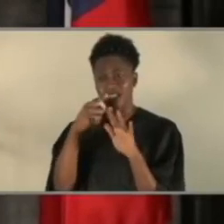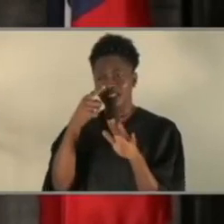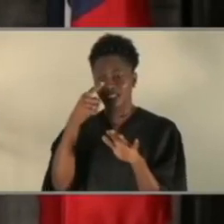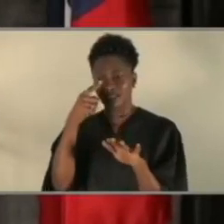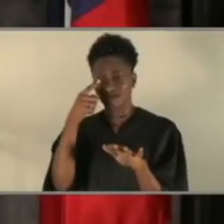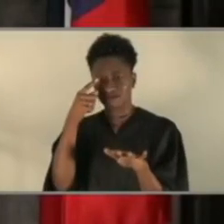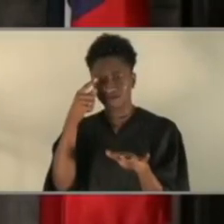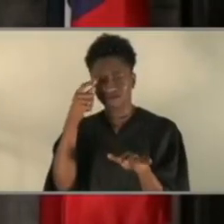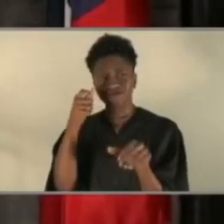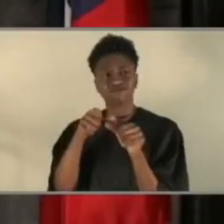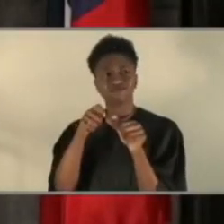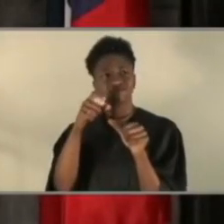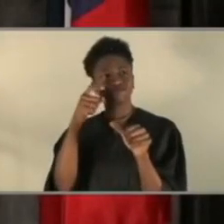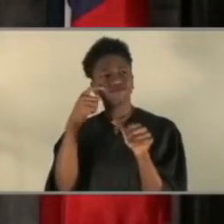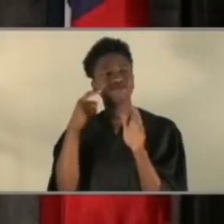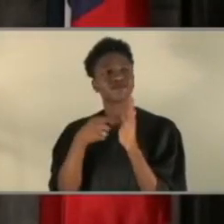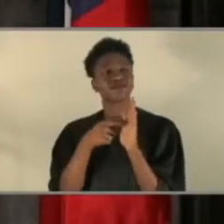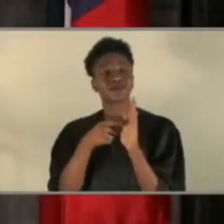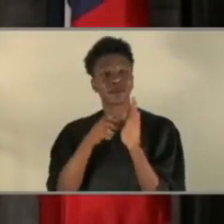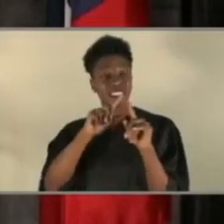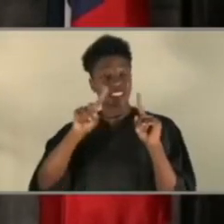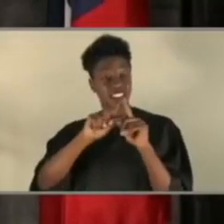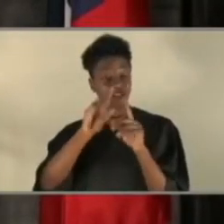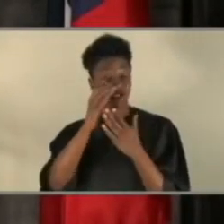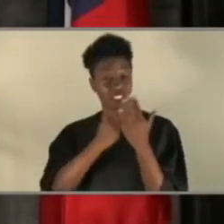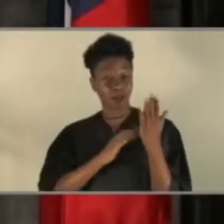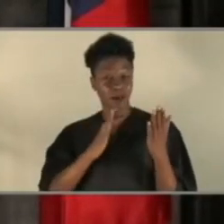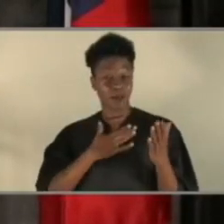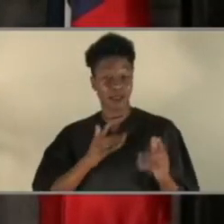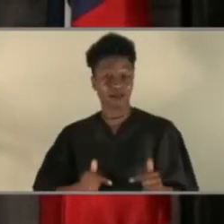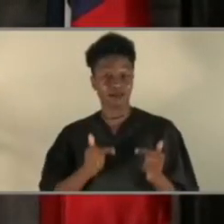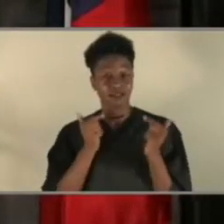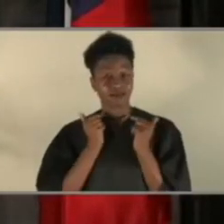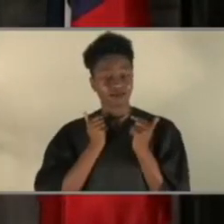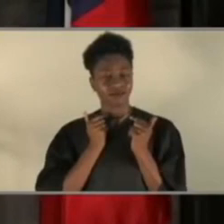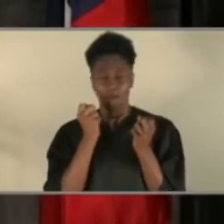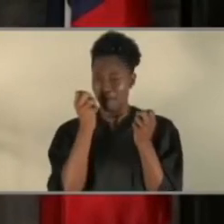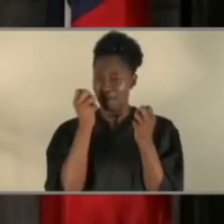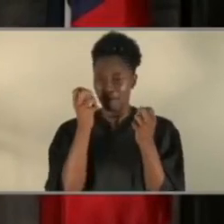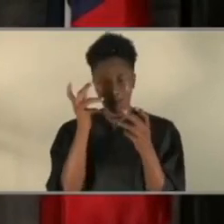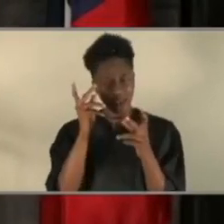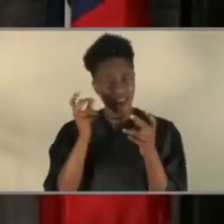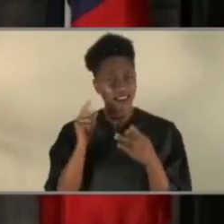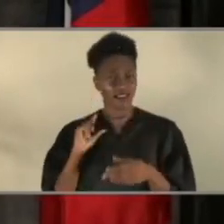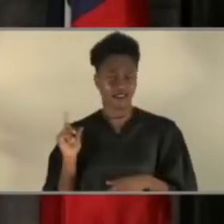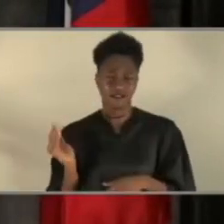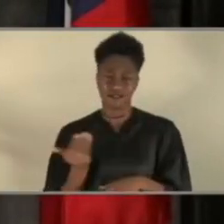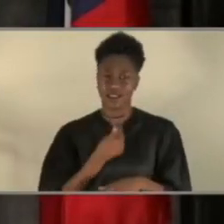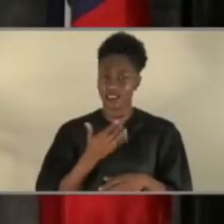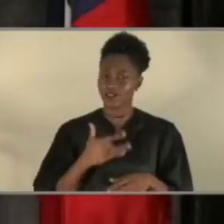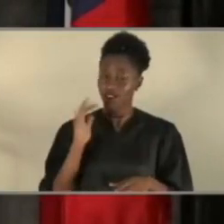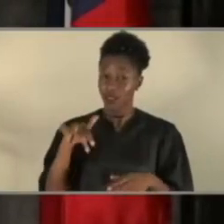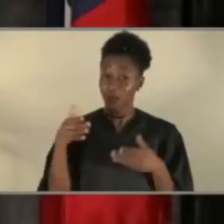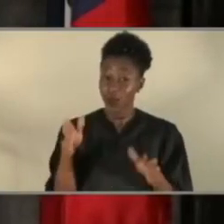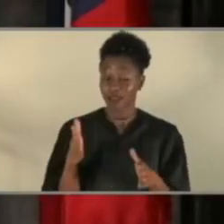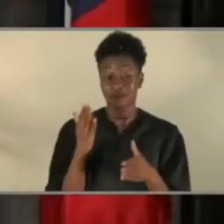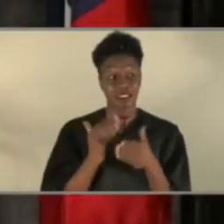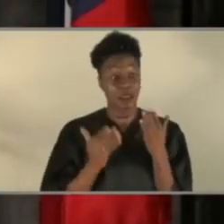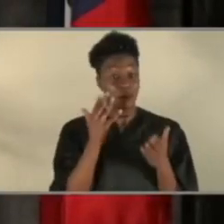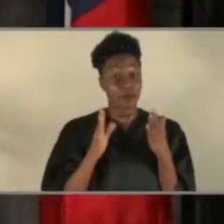a different chapter of my life. I believe a number of us felt that way. Some might have been